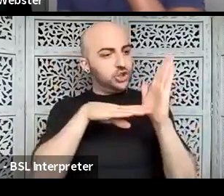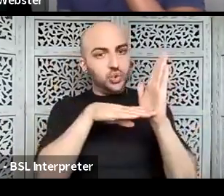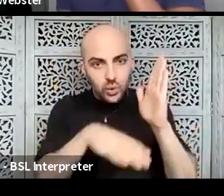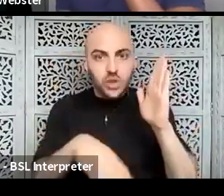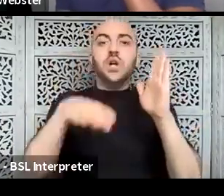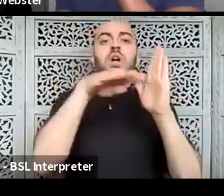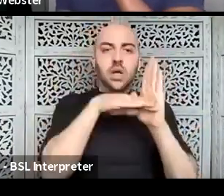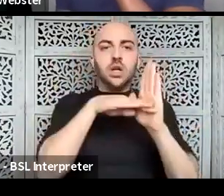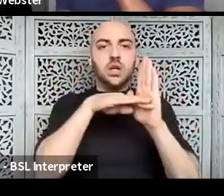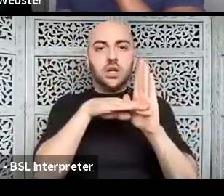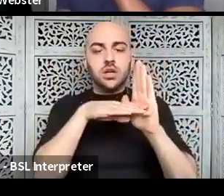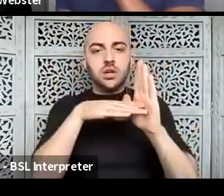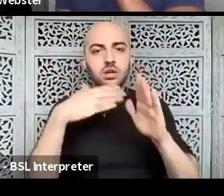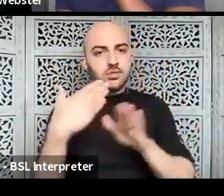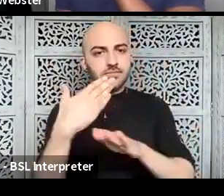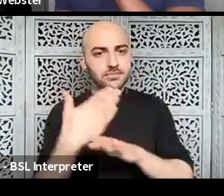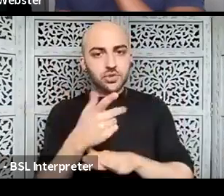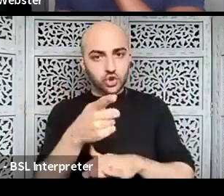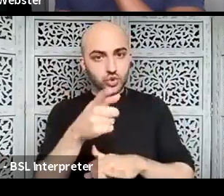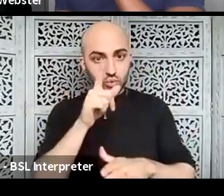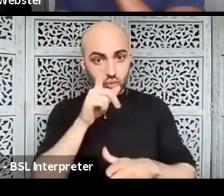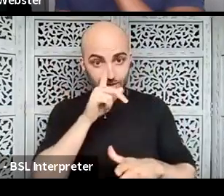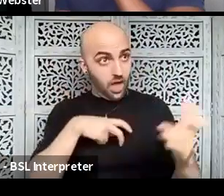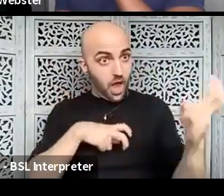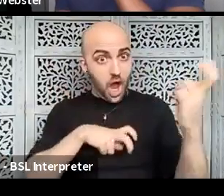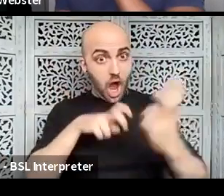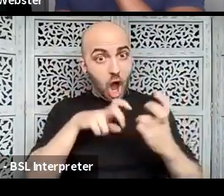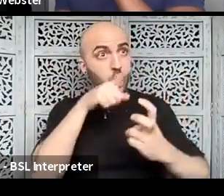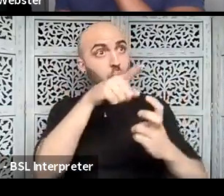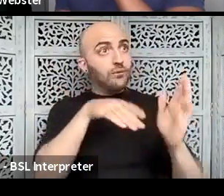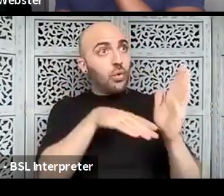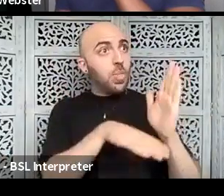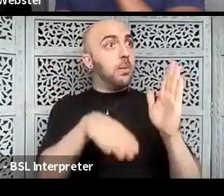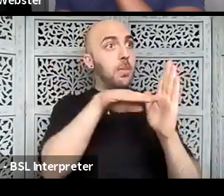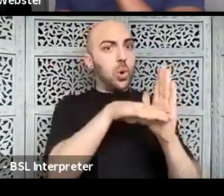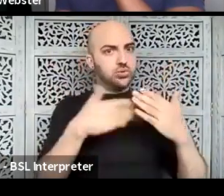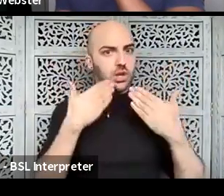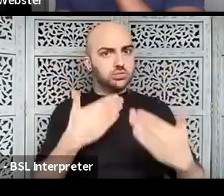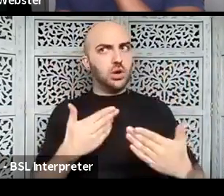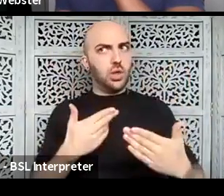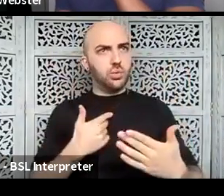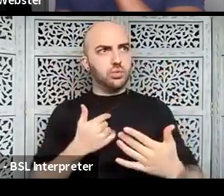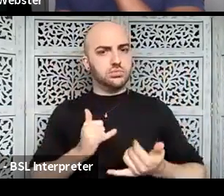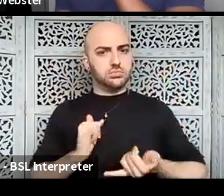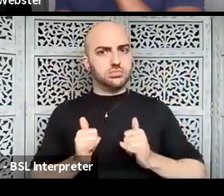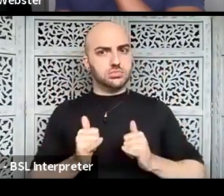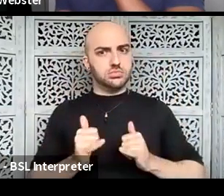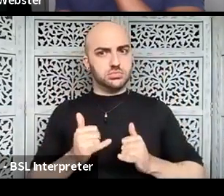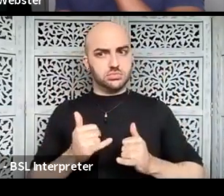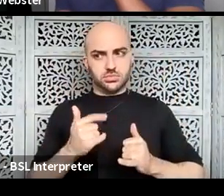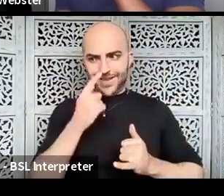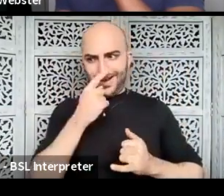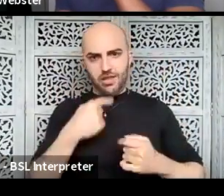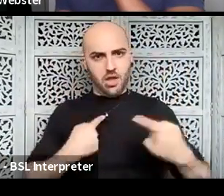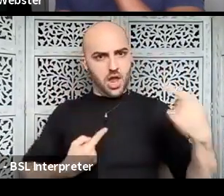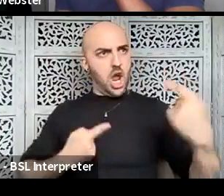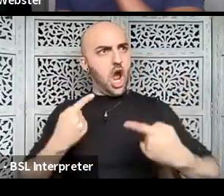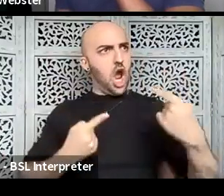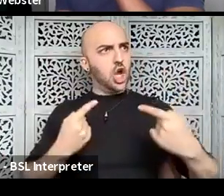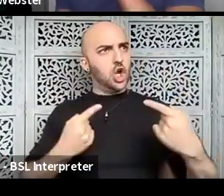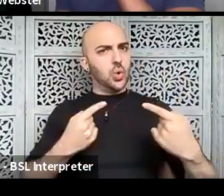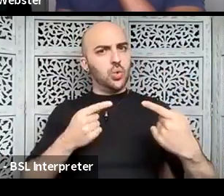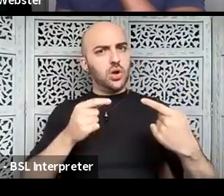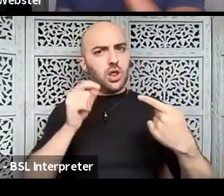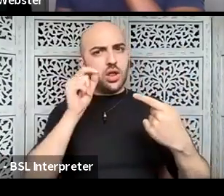you don't know if you could argue for that promotion because you don't really know, you can't argue your case against every like little bit